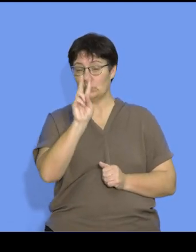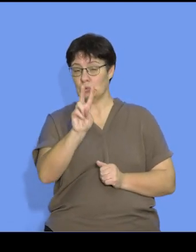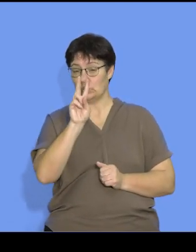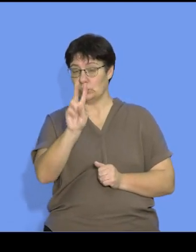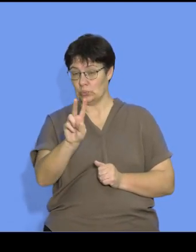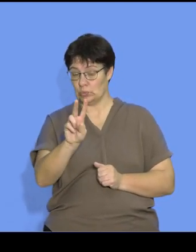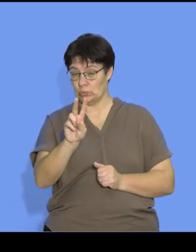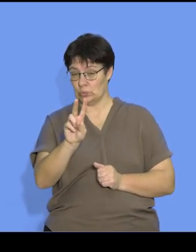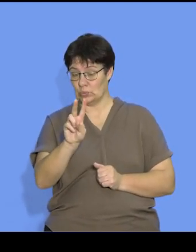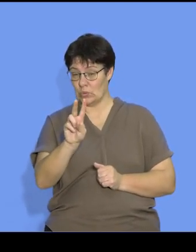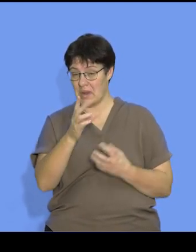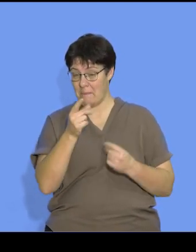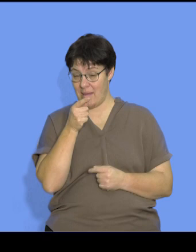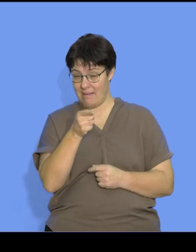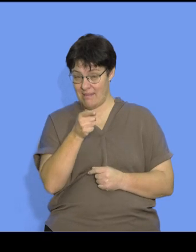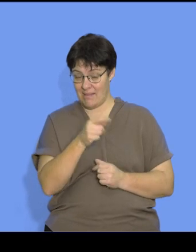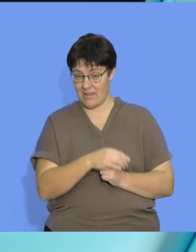222,